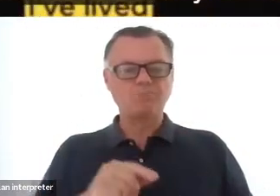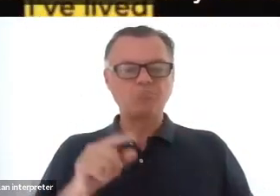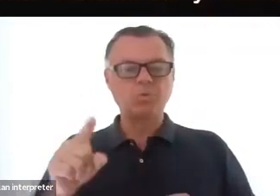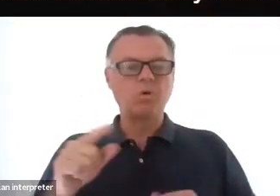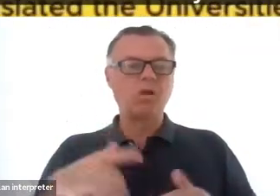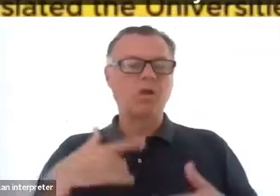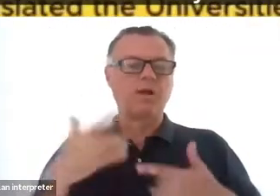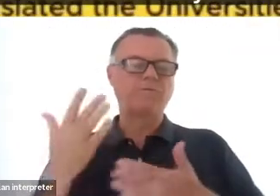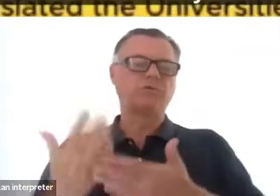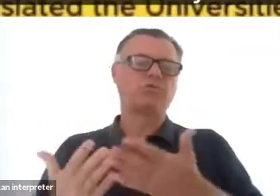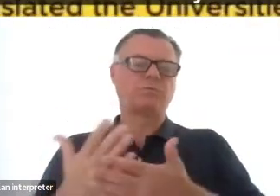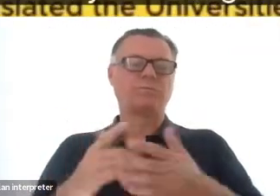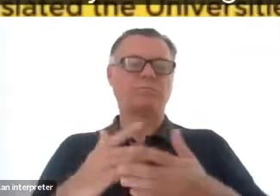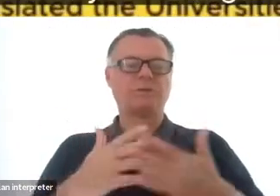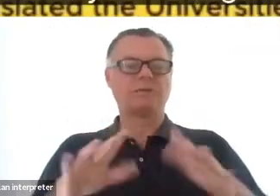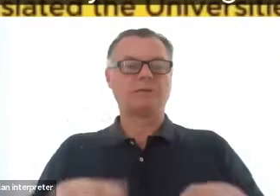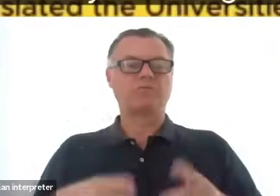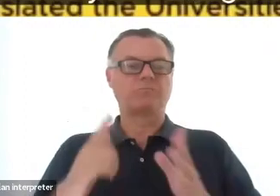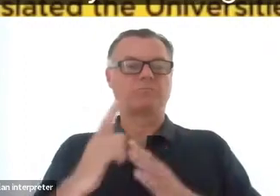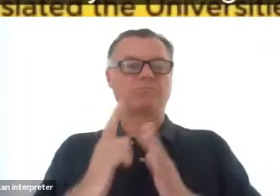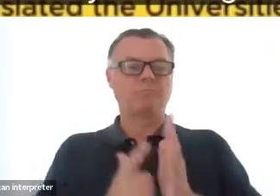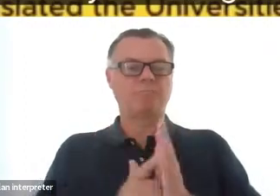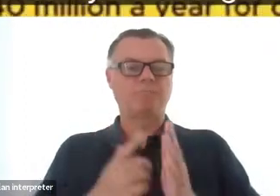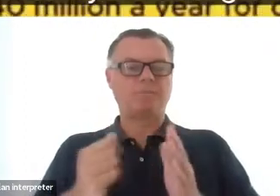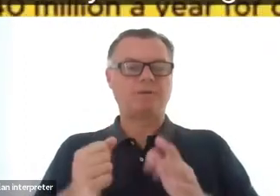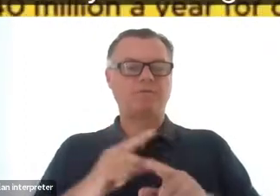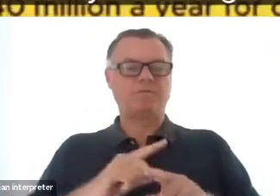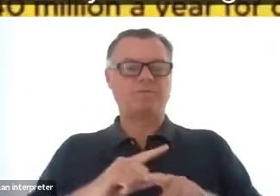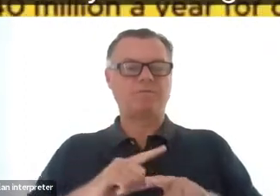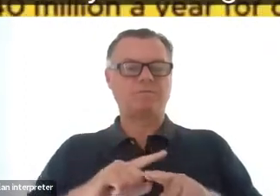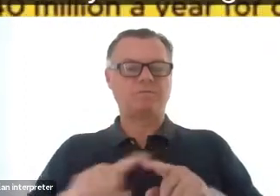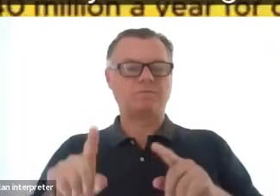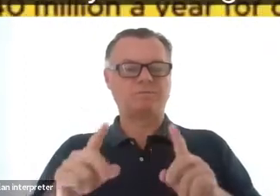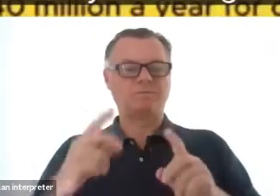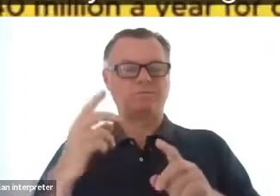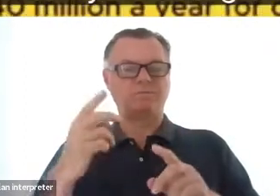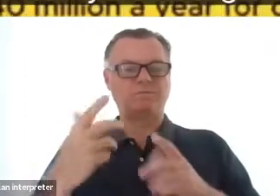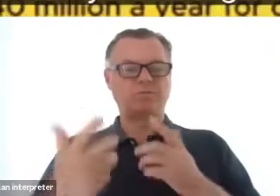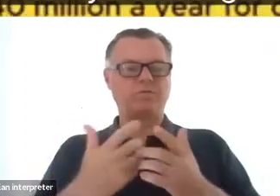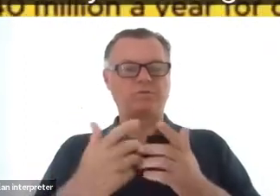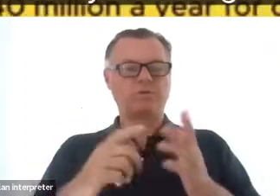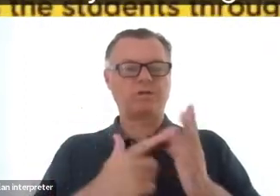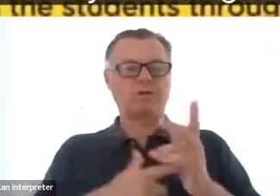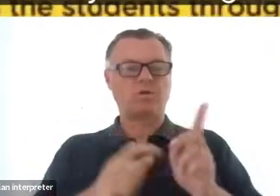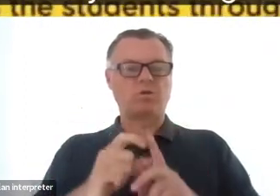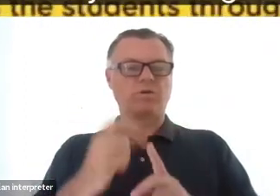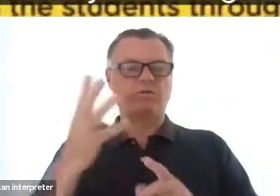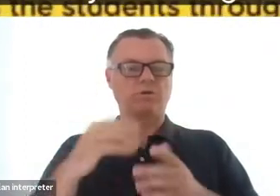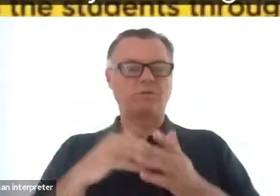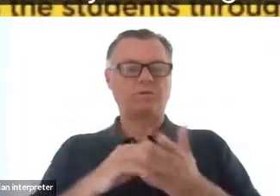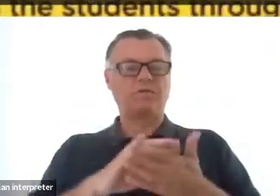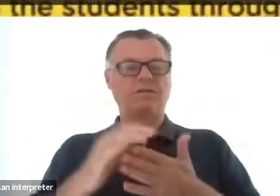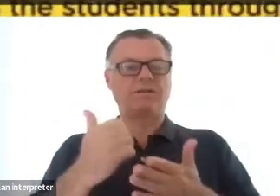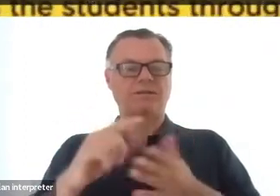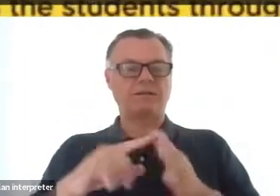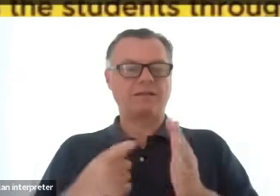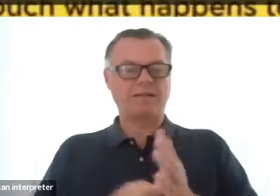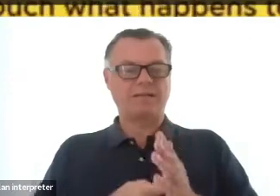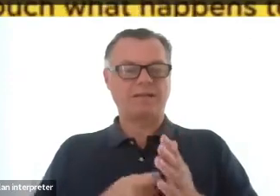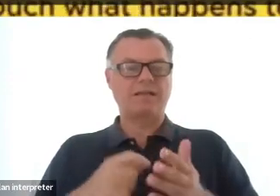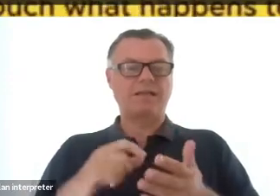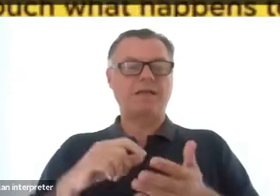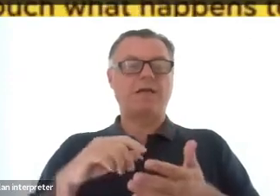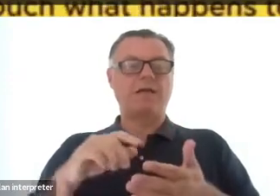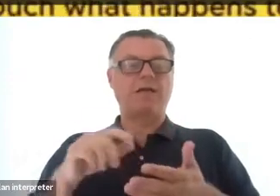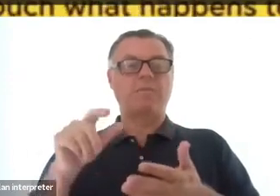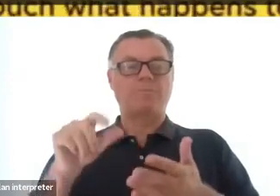lived. Australia just legislated the Universities Accord, which means $40 million a year for outreach. Every reform gets the students through the door, but none of